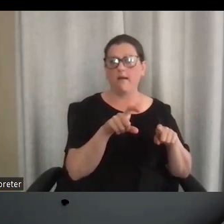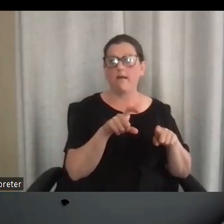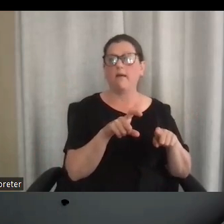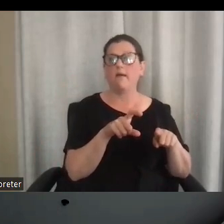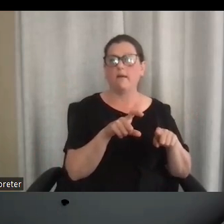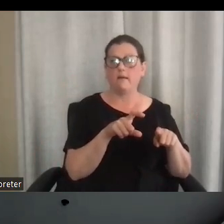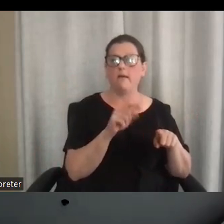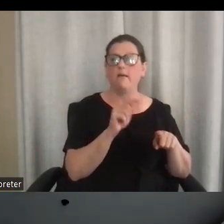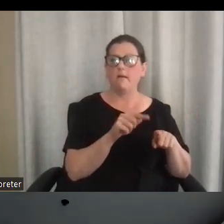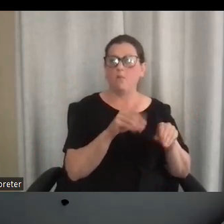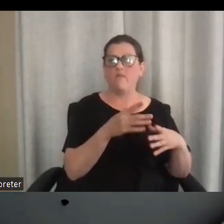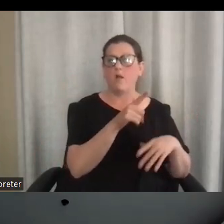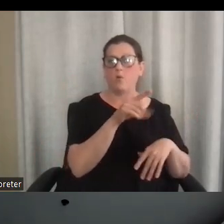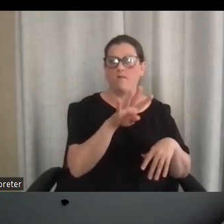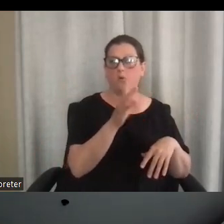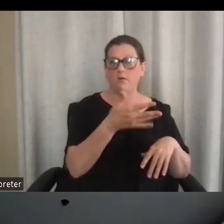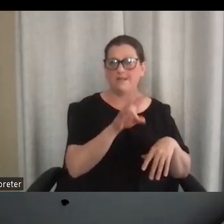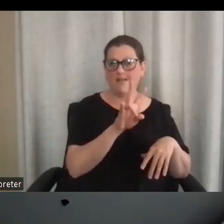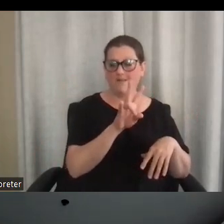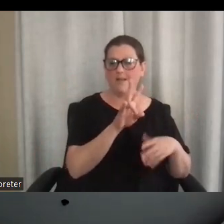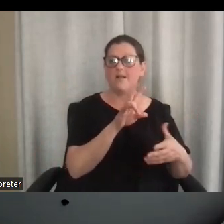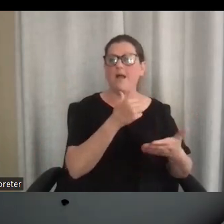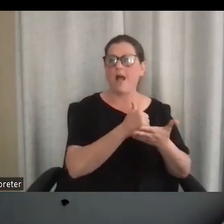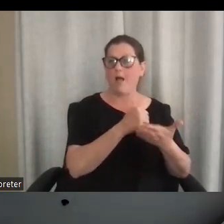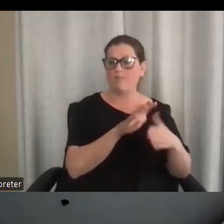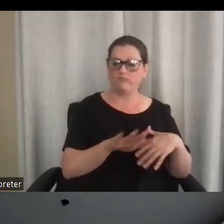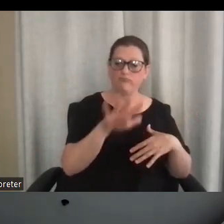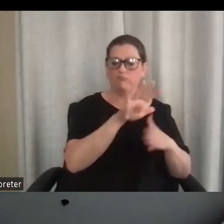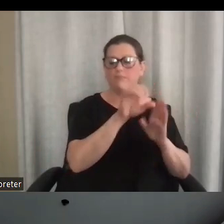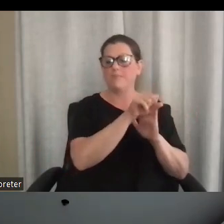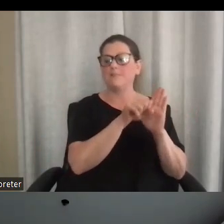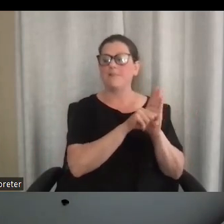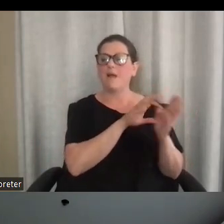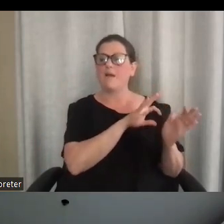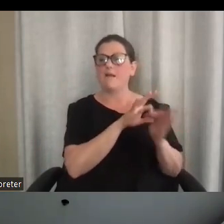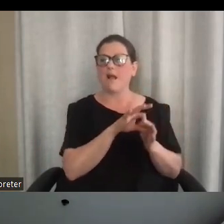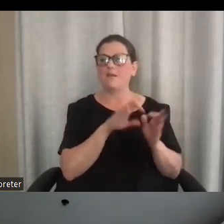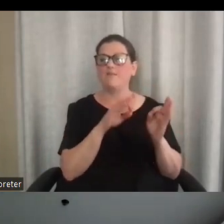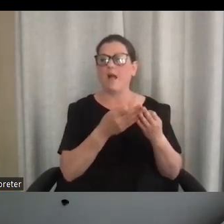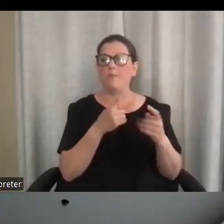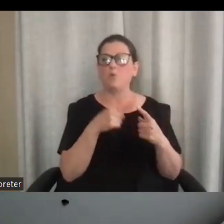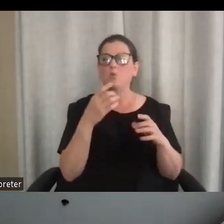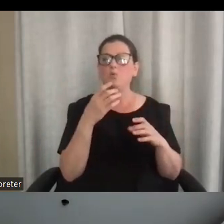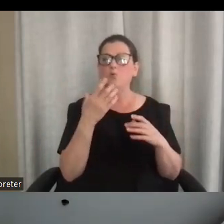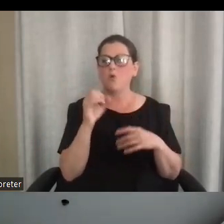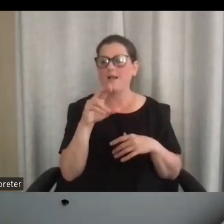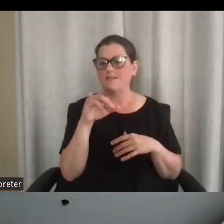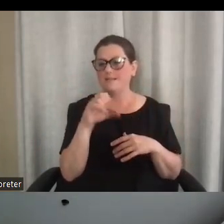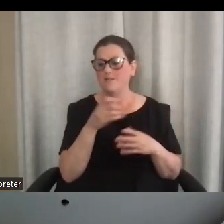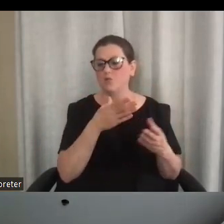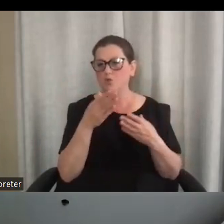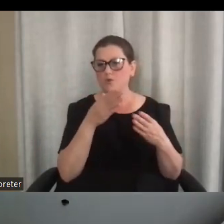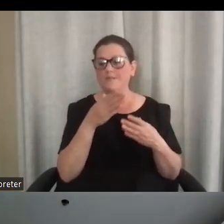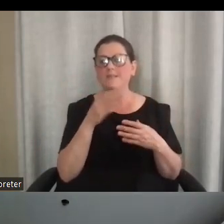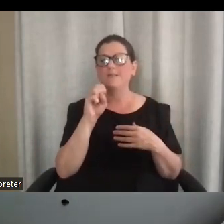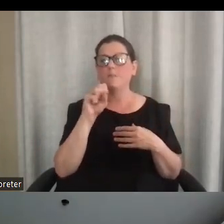which provides 24/7 help available across the state and connects families with crisis services, substance use treatment referrals, and other